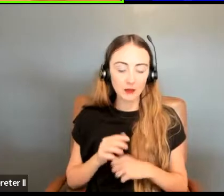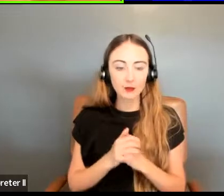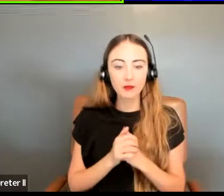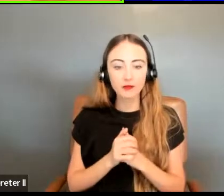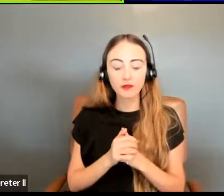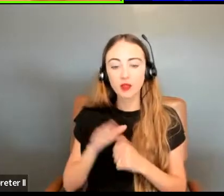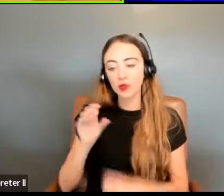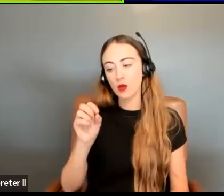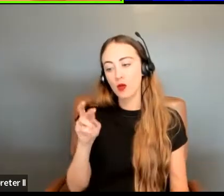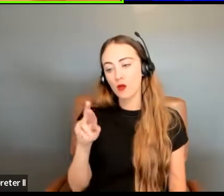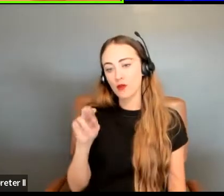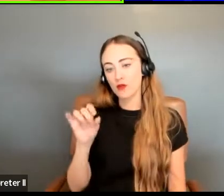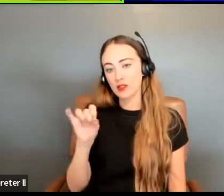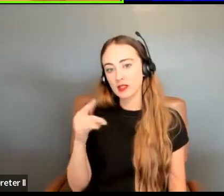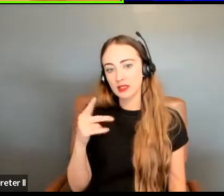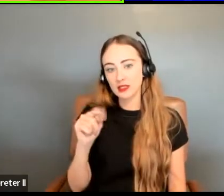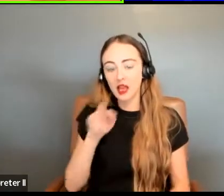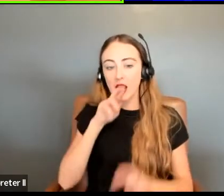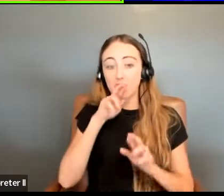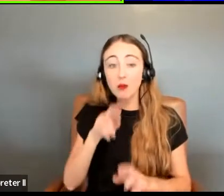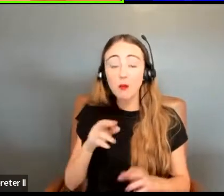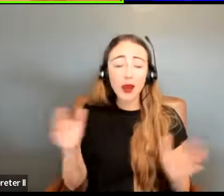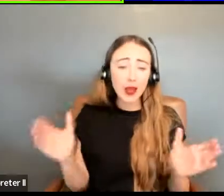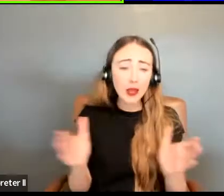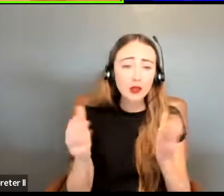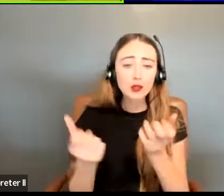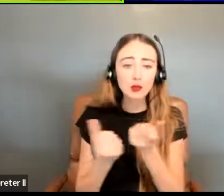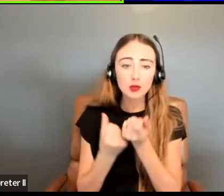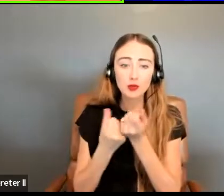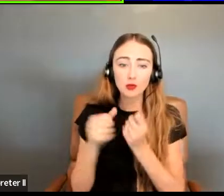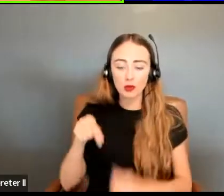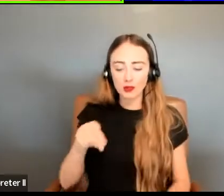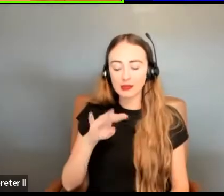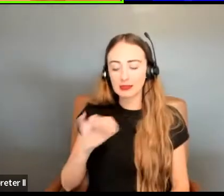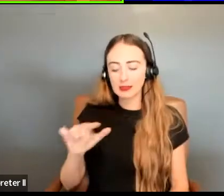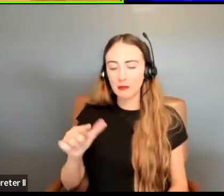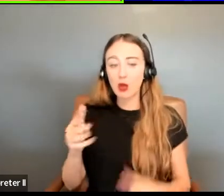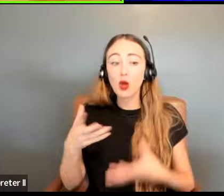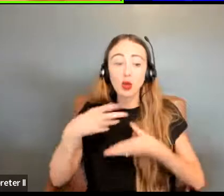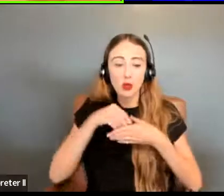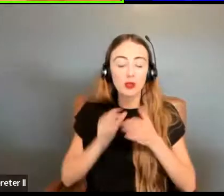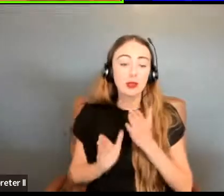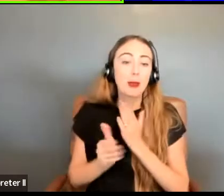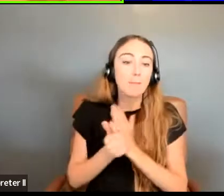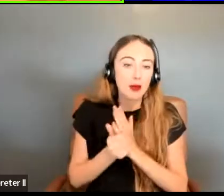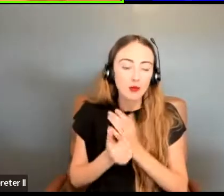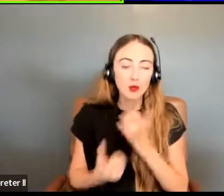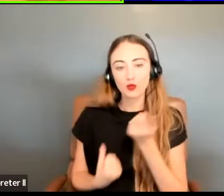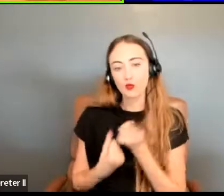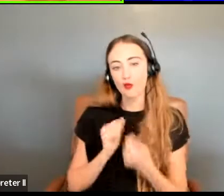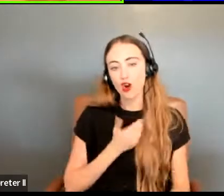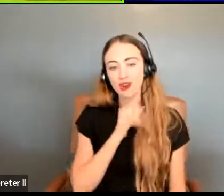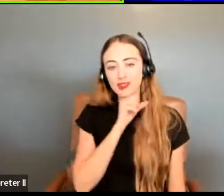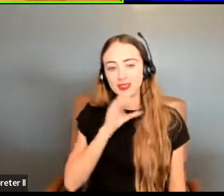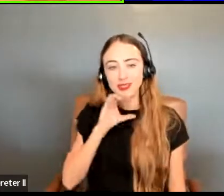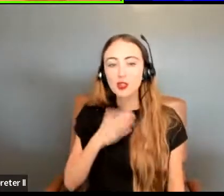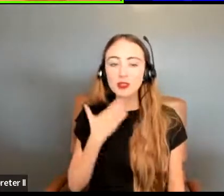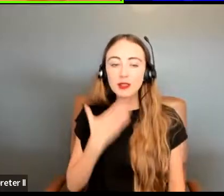oversight report. I urge my colleagues to support this bill as amended and to support our seniors. Thank you,